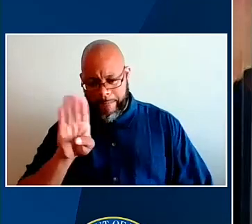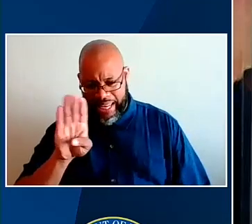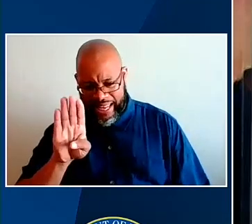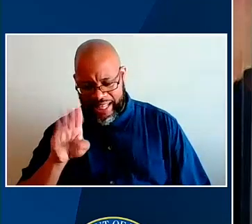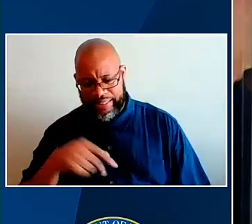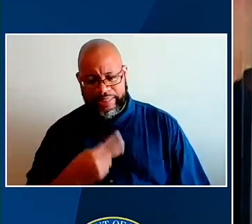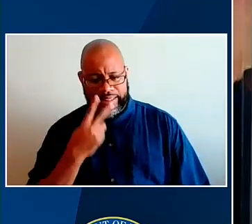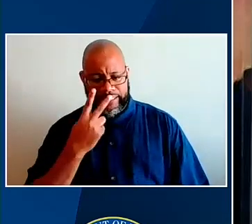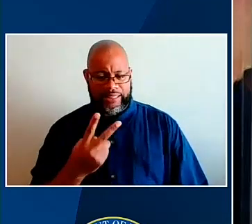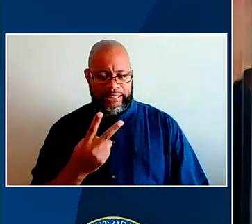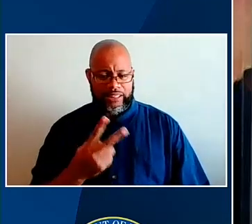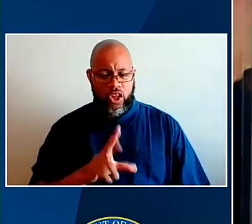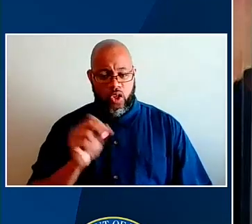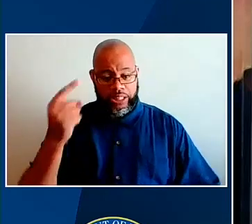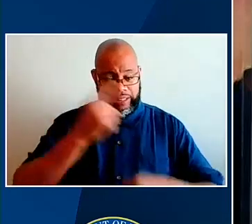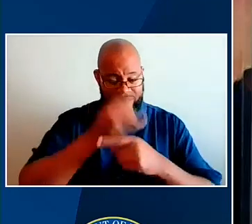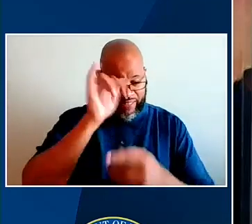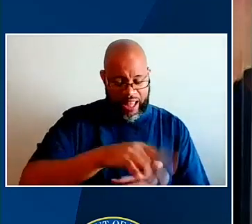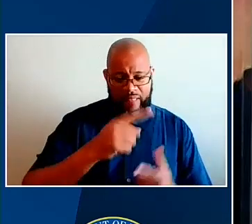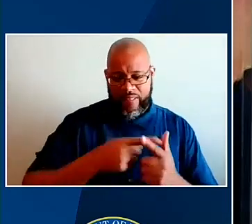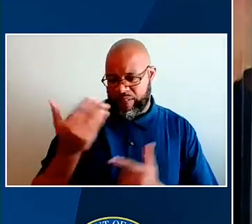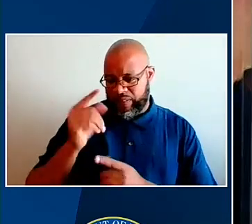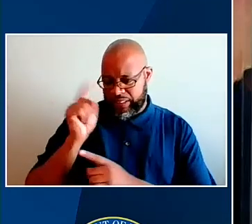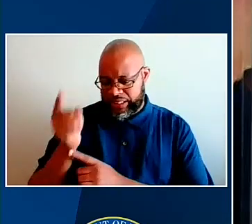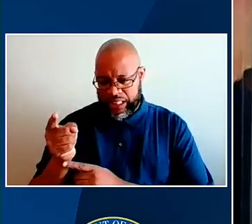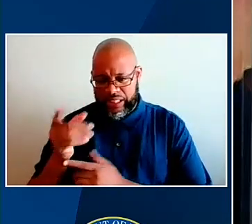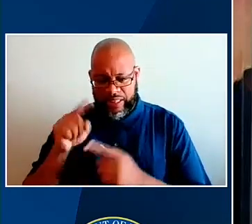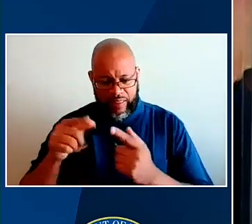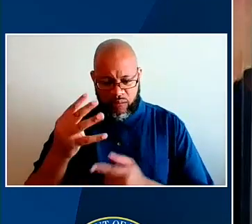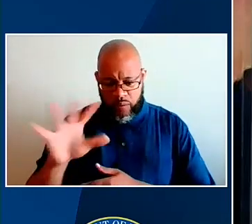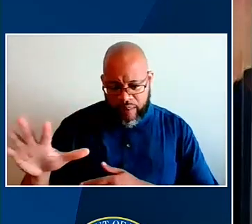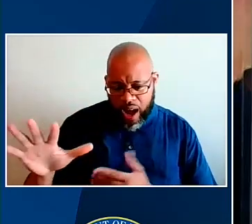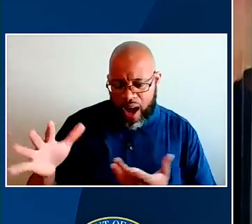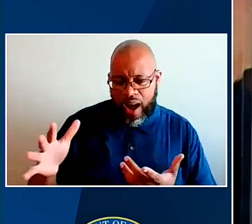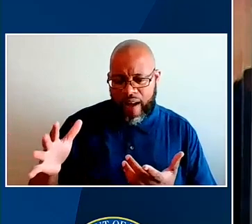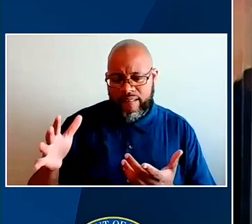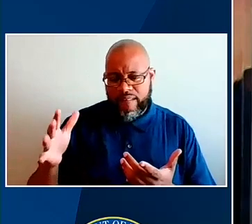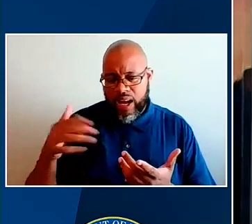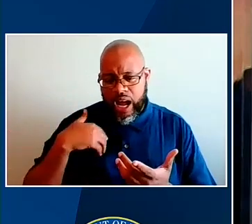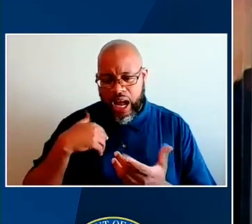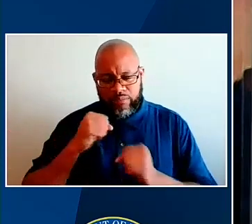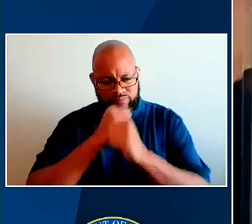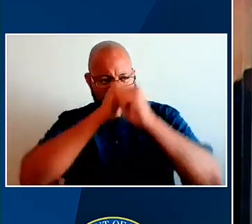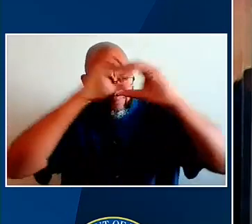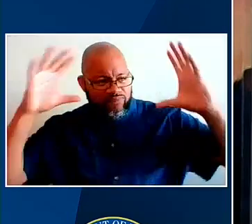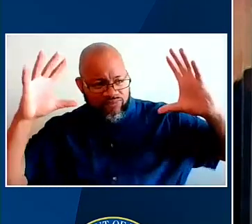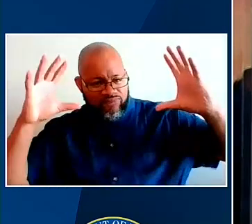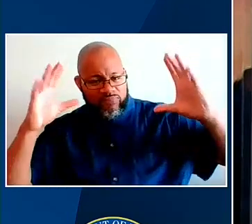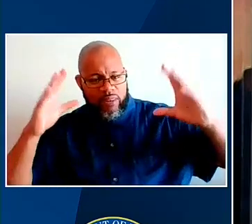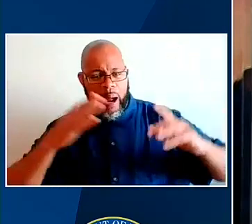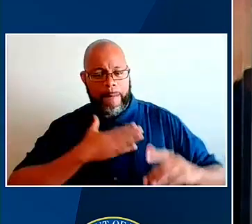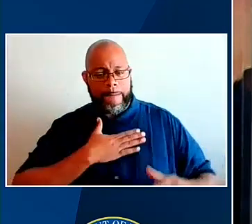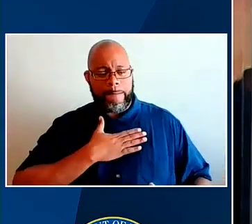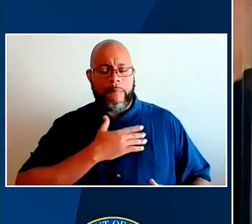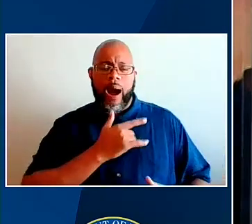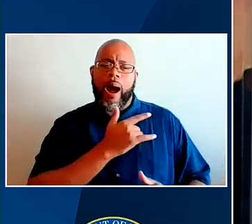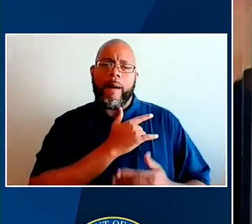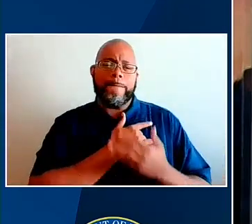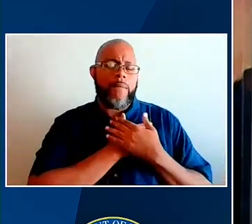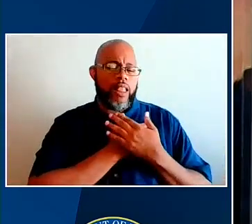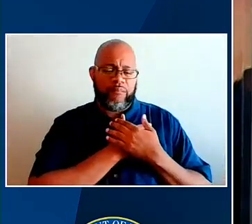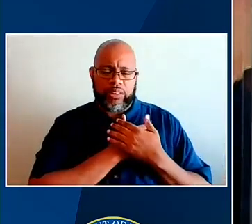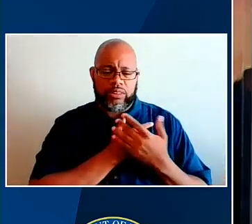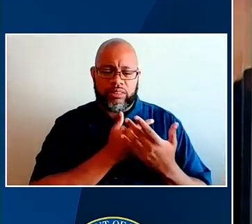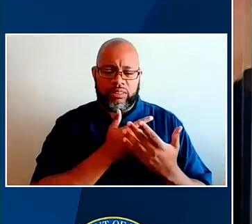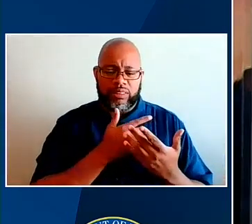see 30 days for this, then 15, then 45, I picture my beloved Zena Schaefer, the